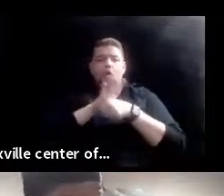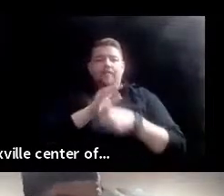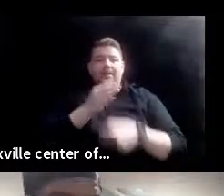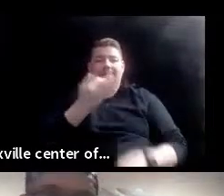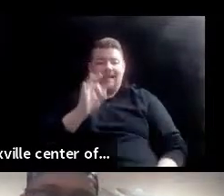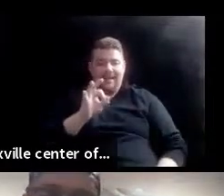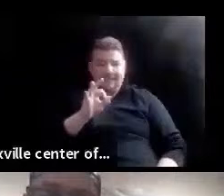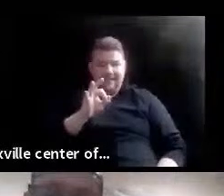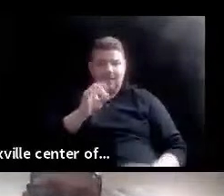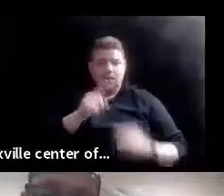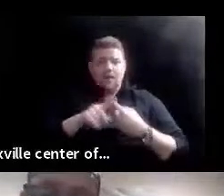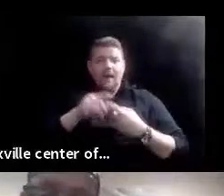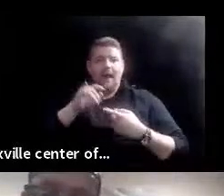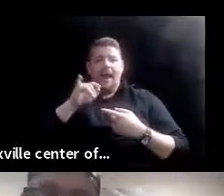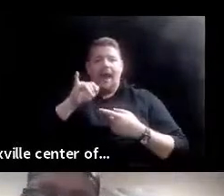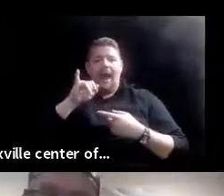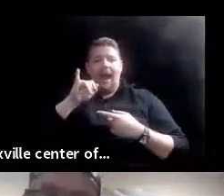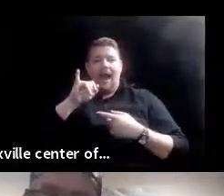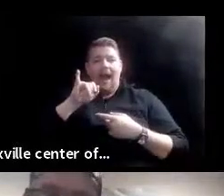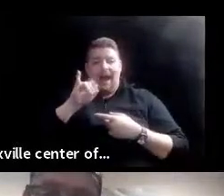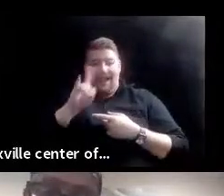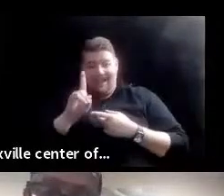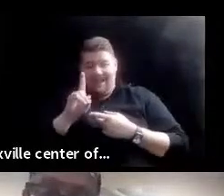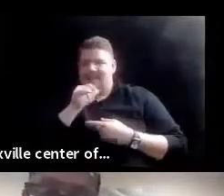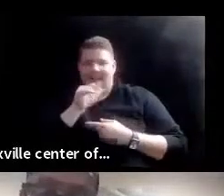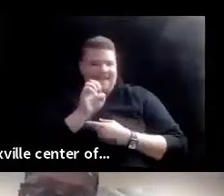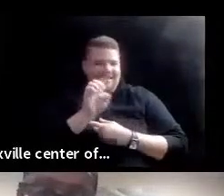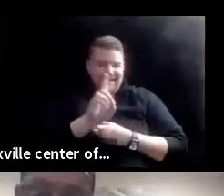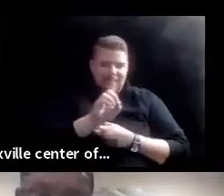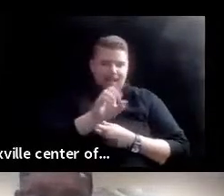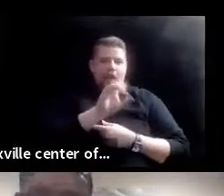COVID-19 to ID instead of ED.